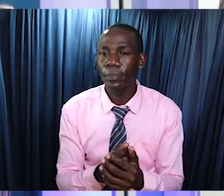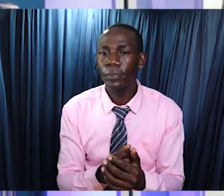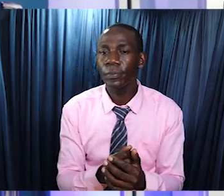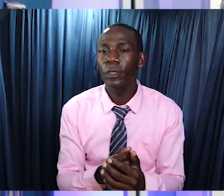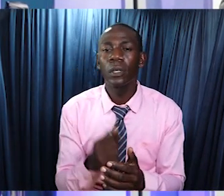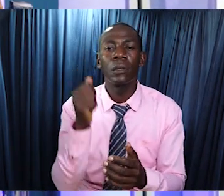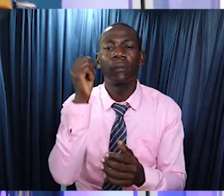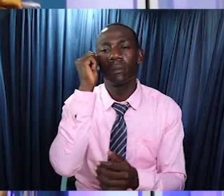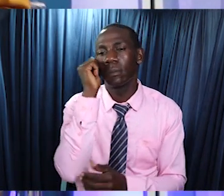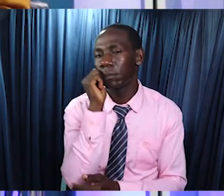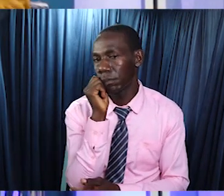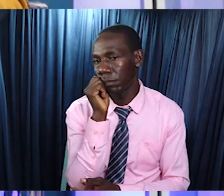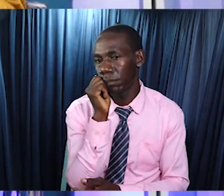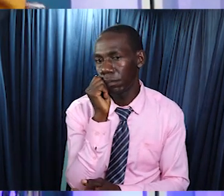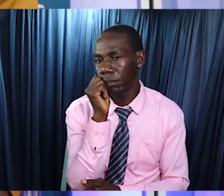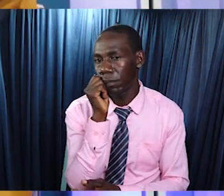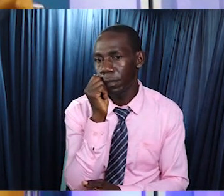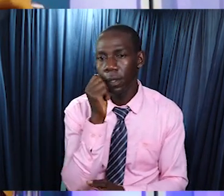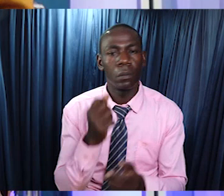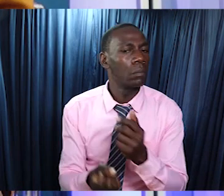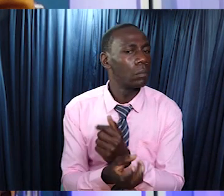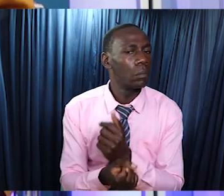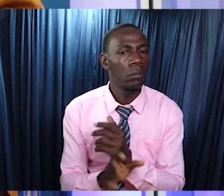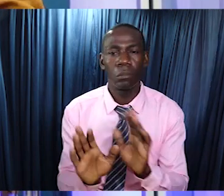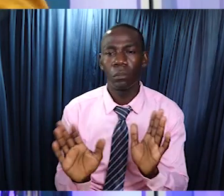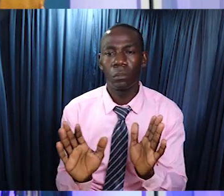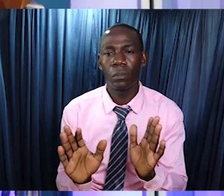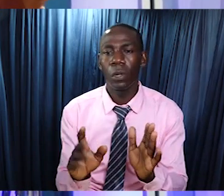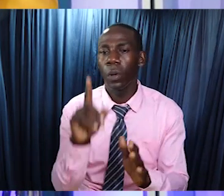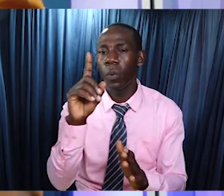addict, but he was sympathetic unto him. He never condemned him.